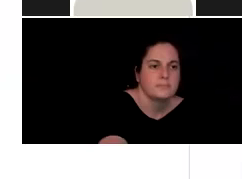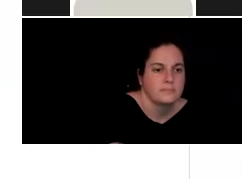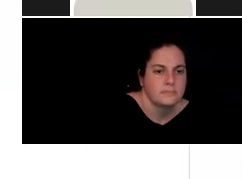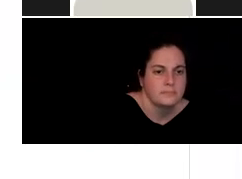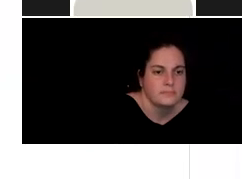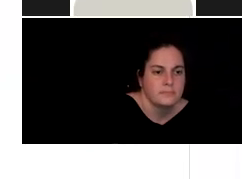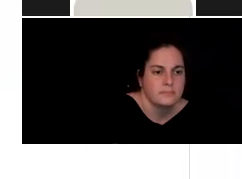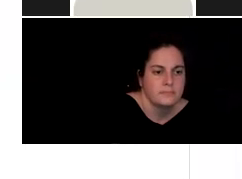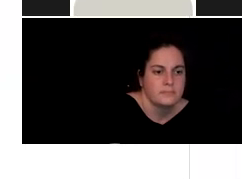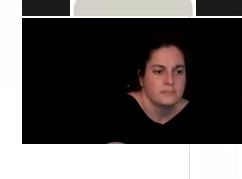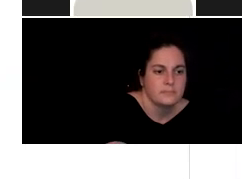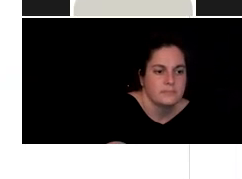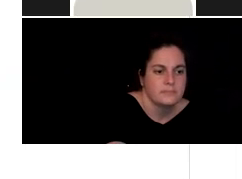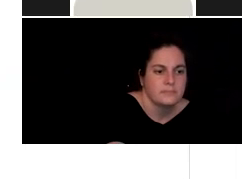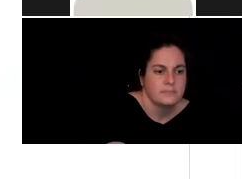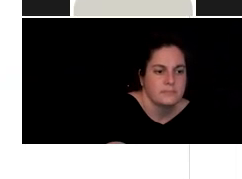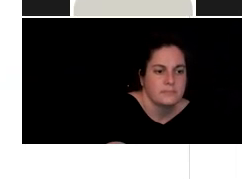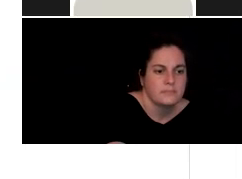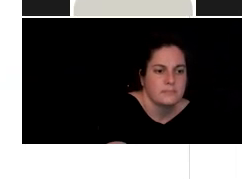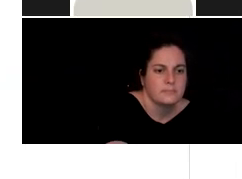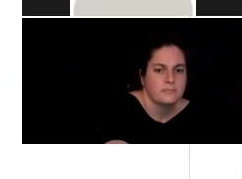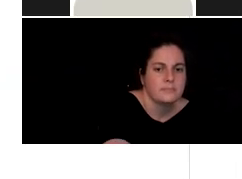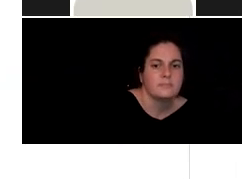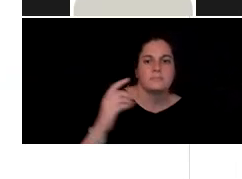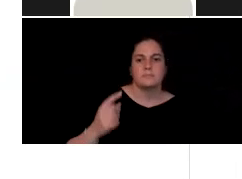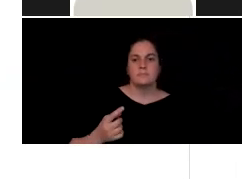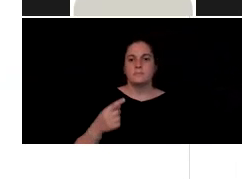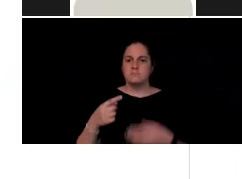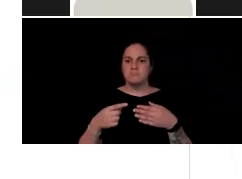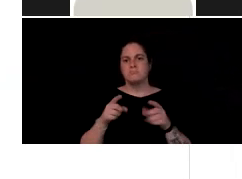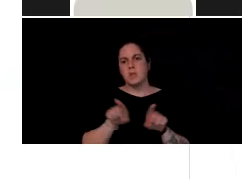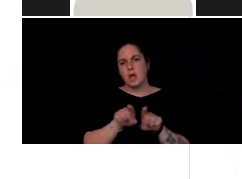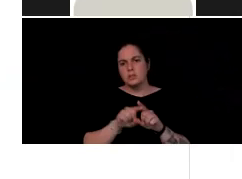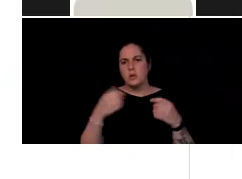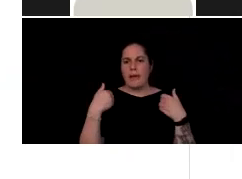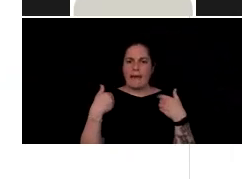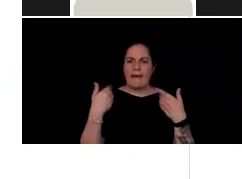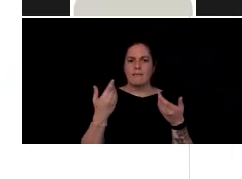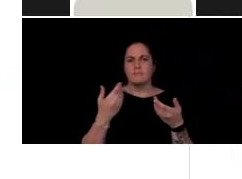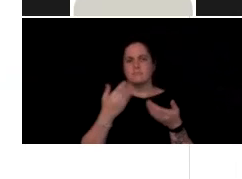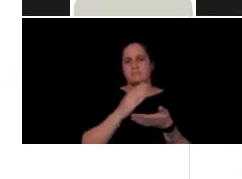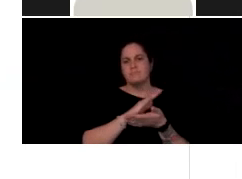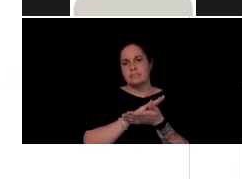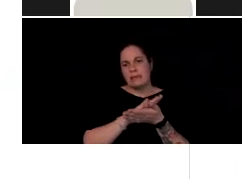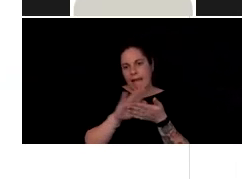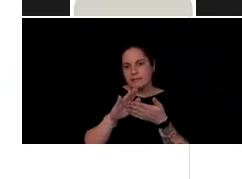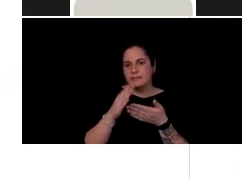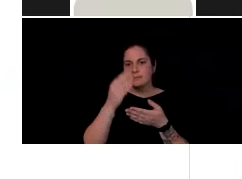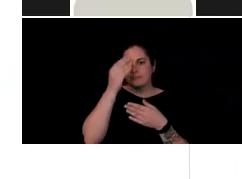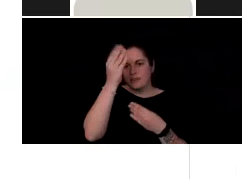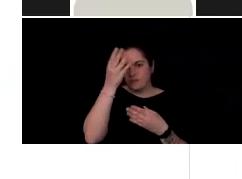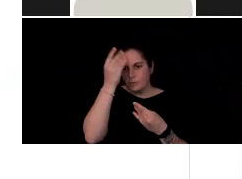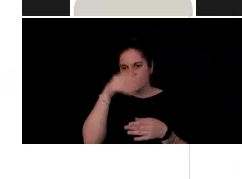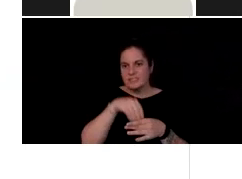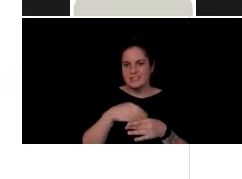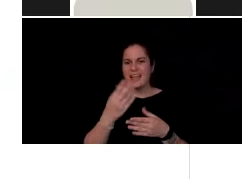Okay, I also have some nice stuff in here that you can, look over. It kind of reviews some of the stuff we talked